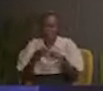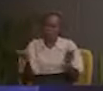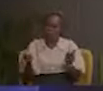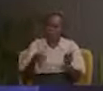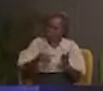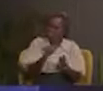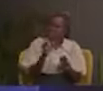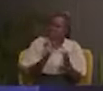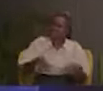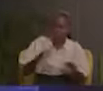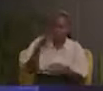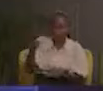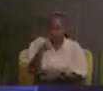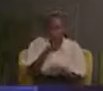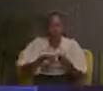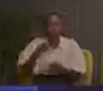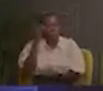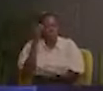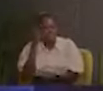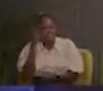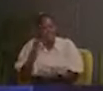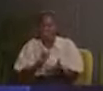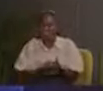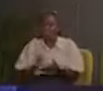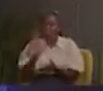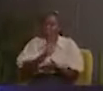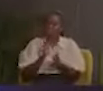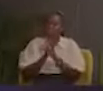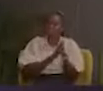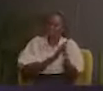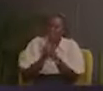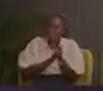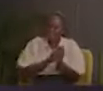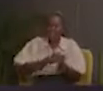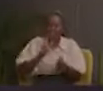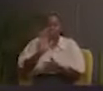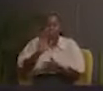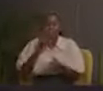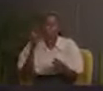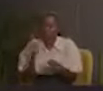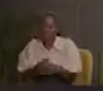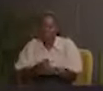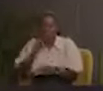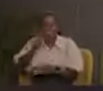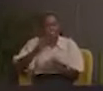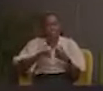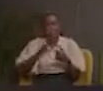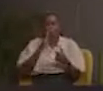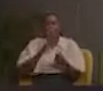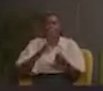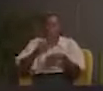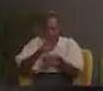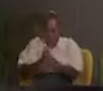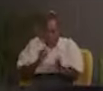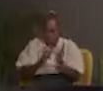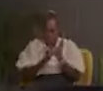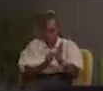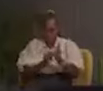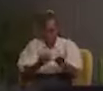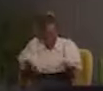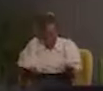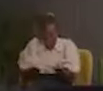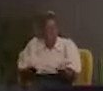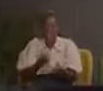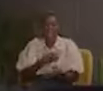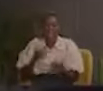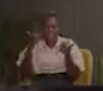to understand that your desires and your promises need to be made manifest here and now for